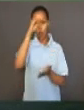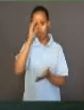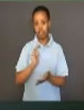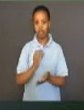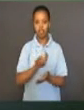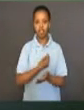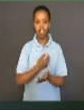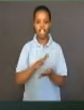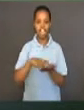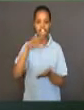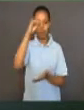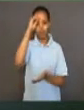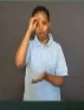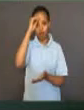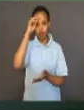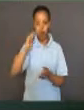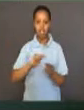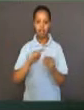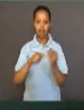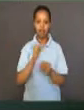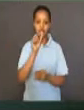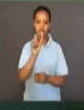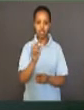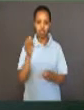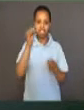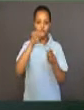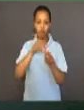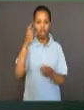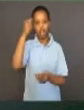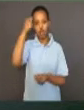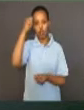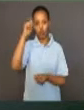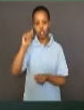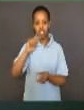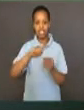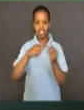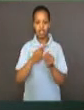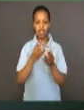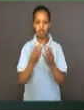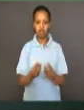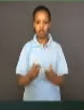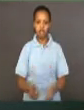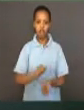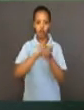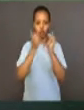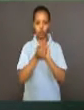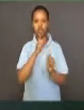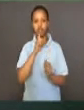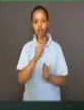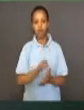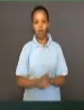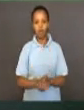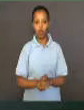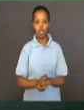lesson, we learned about a few more theories of evolution, including